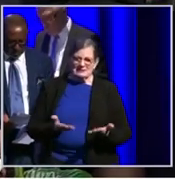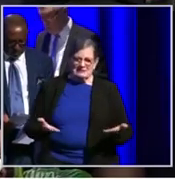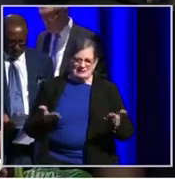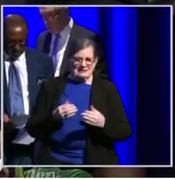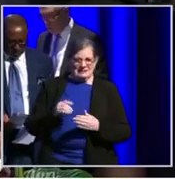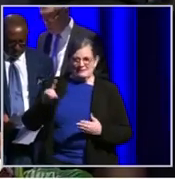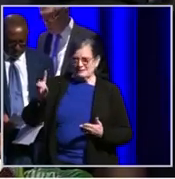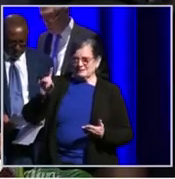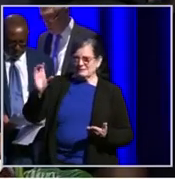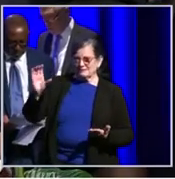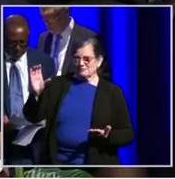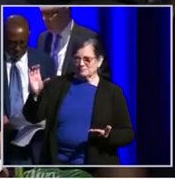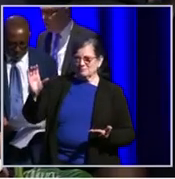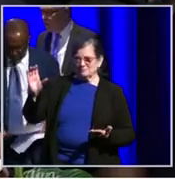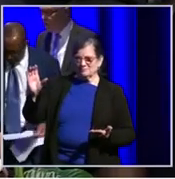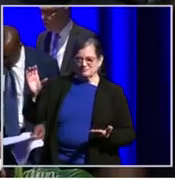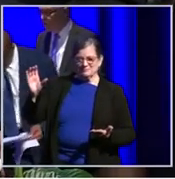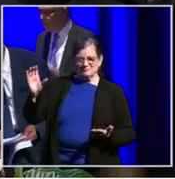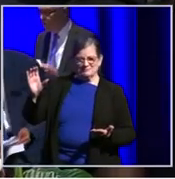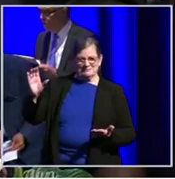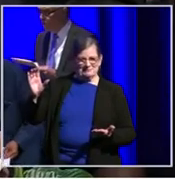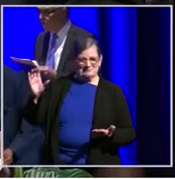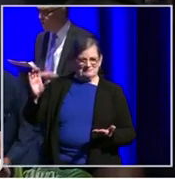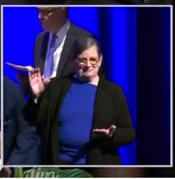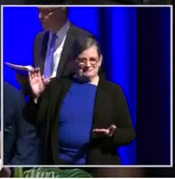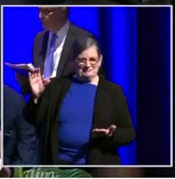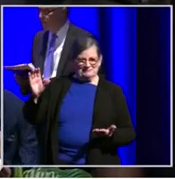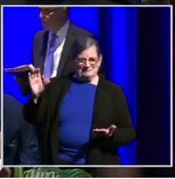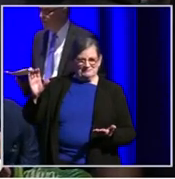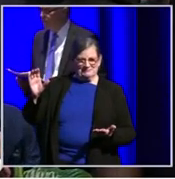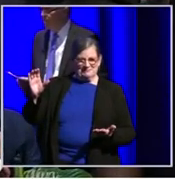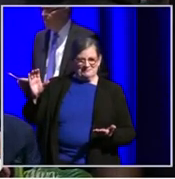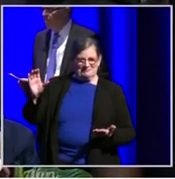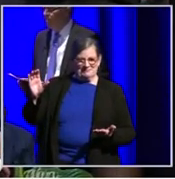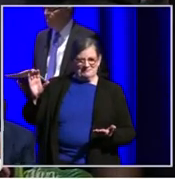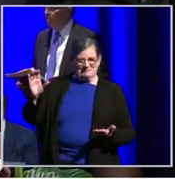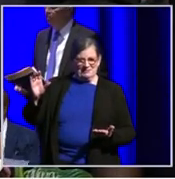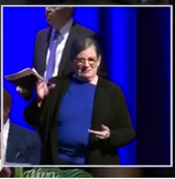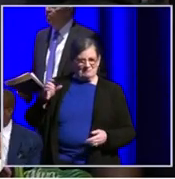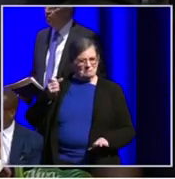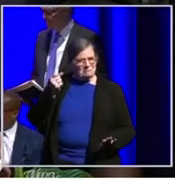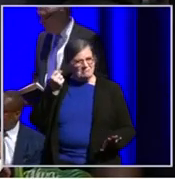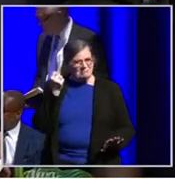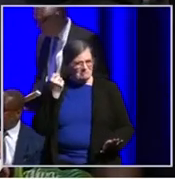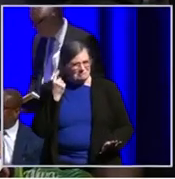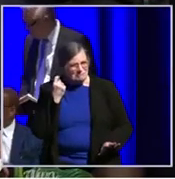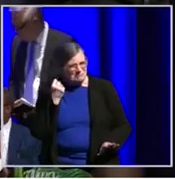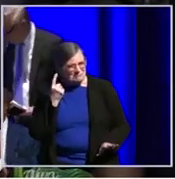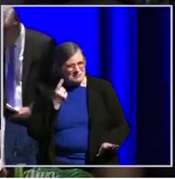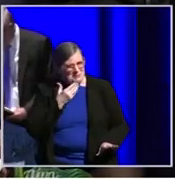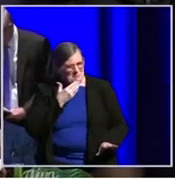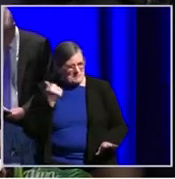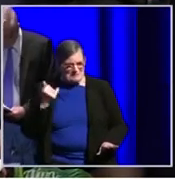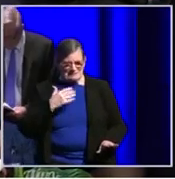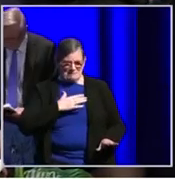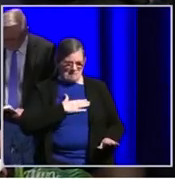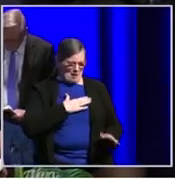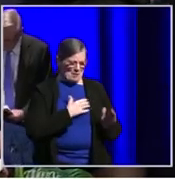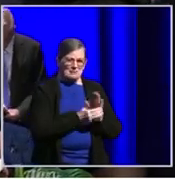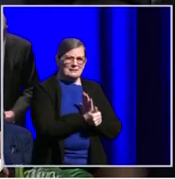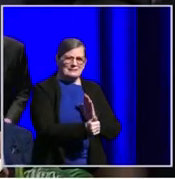of the United States of America and the District of Columbia. And will to the best of my ability. And will to the best of my